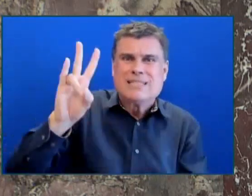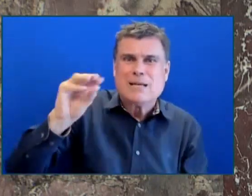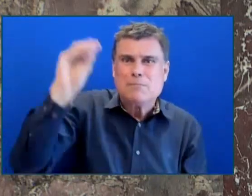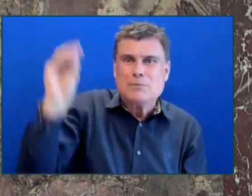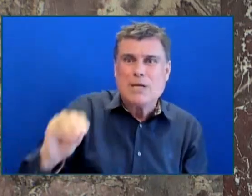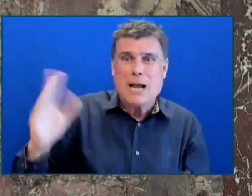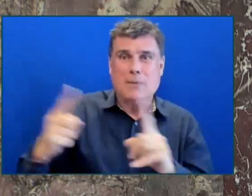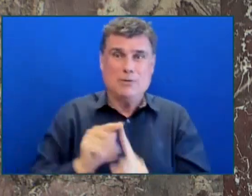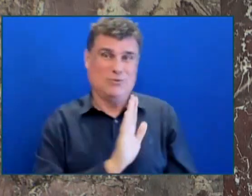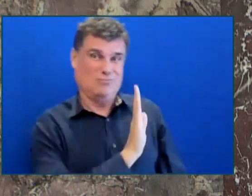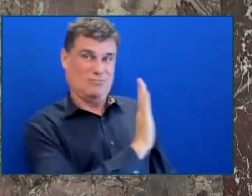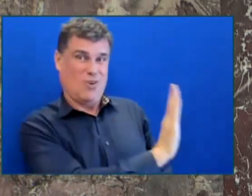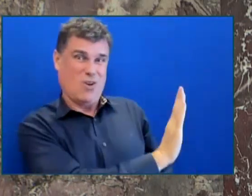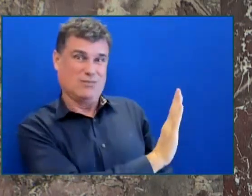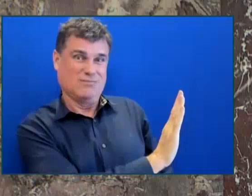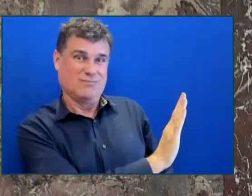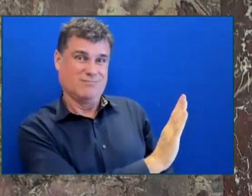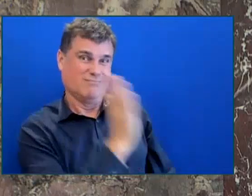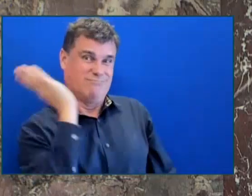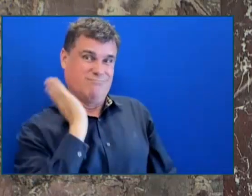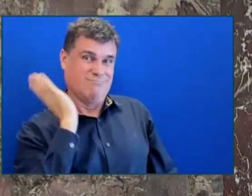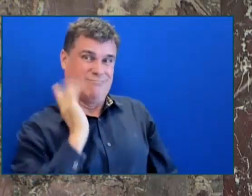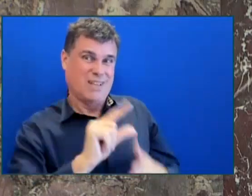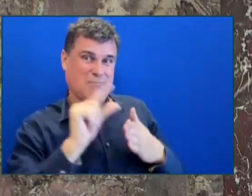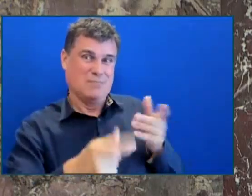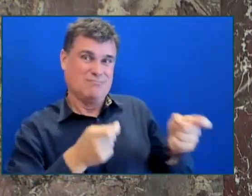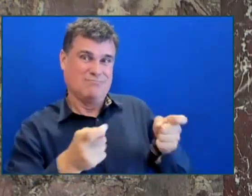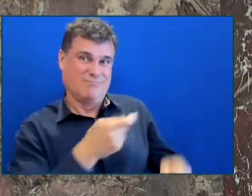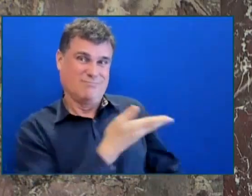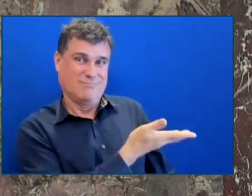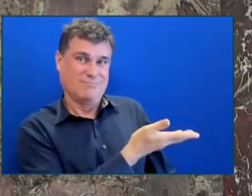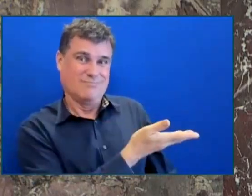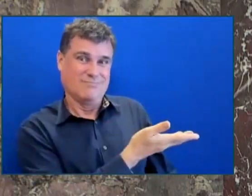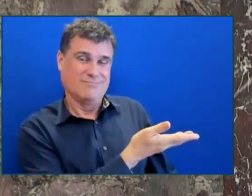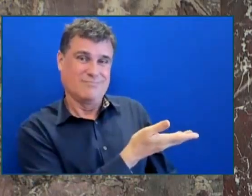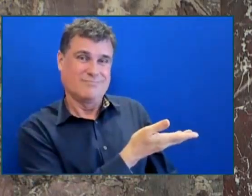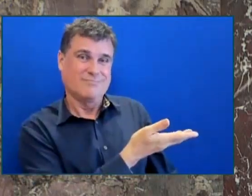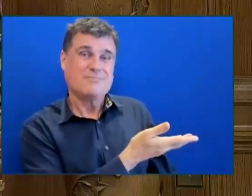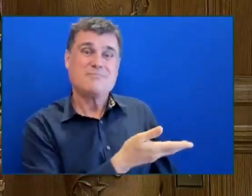were on this side of the House, instead of us having to clean up their